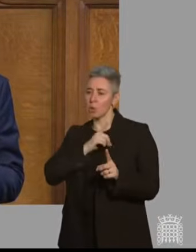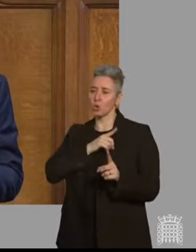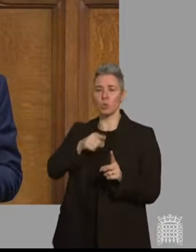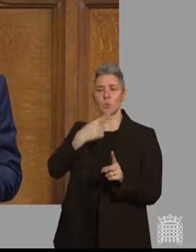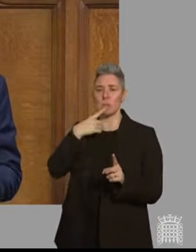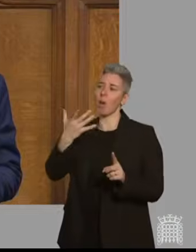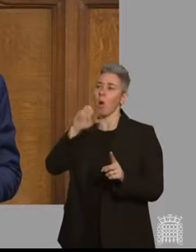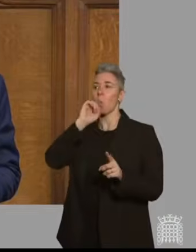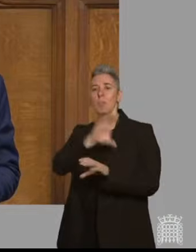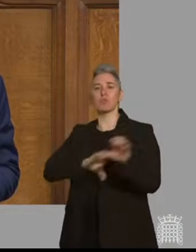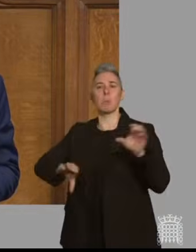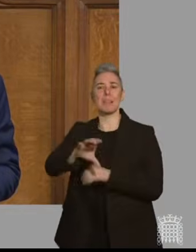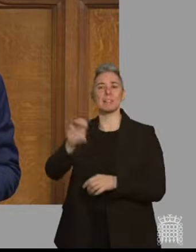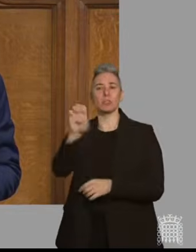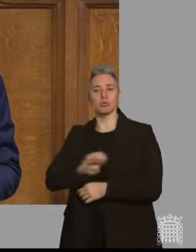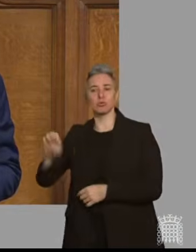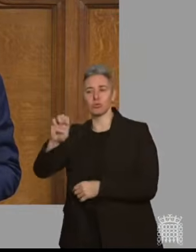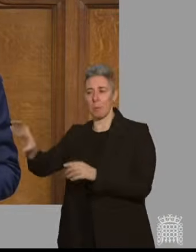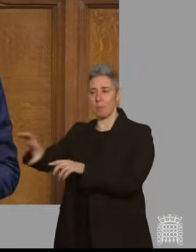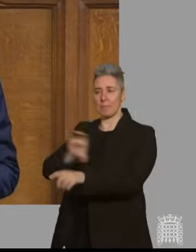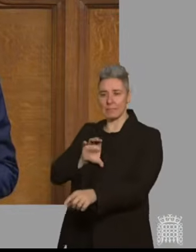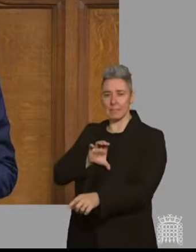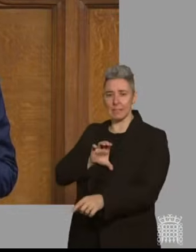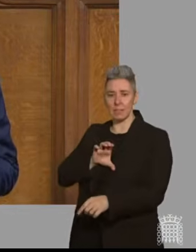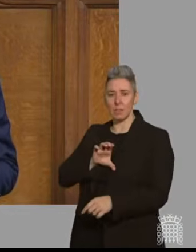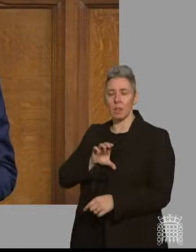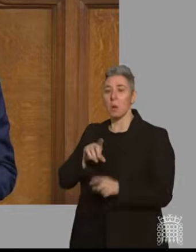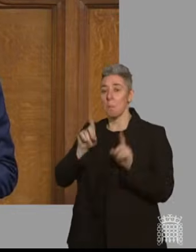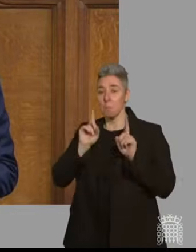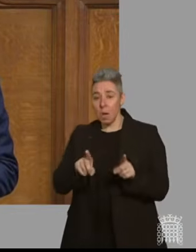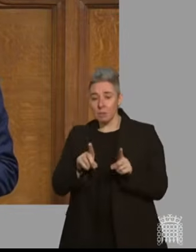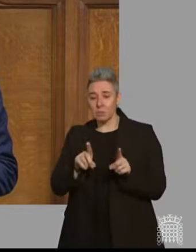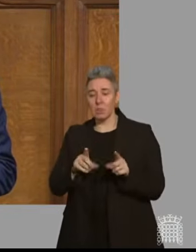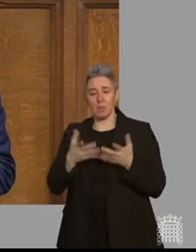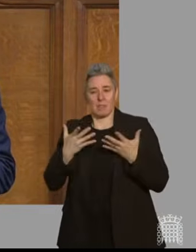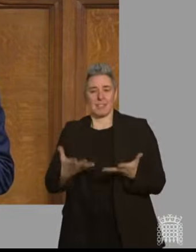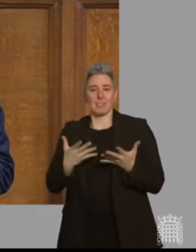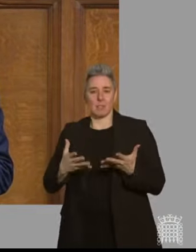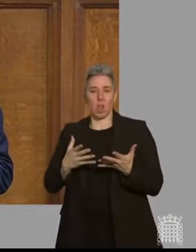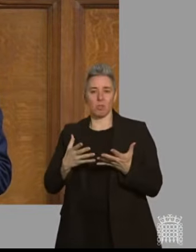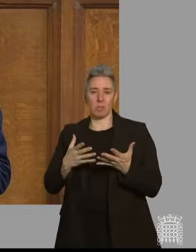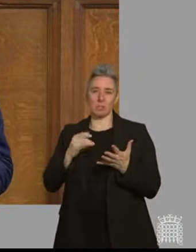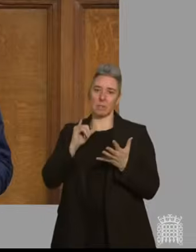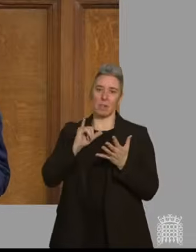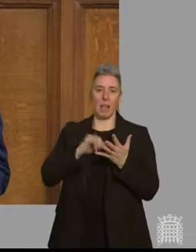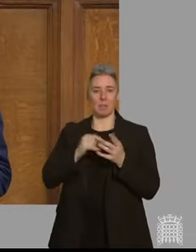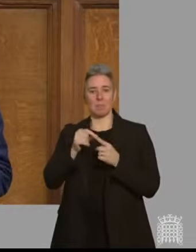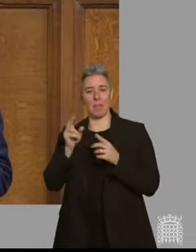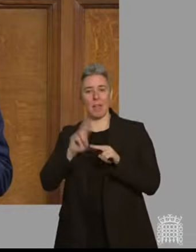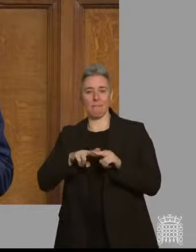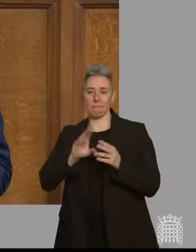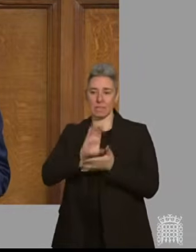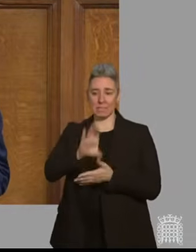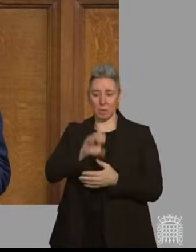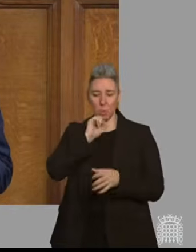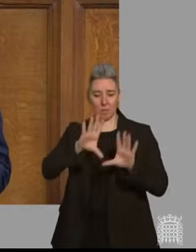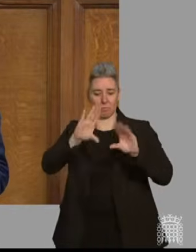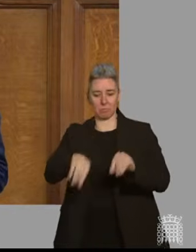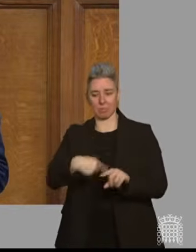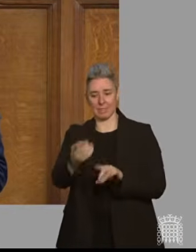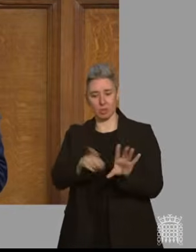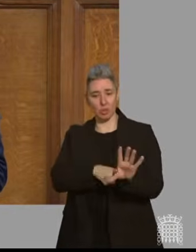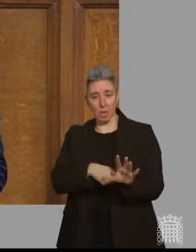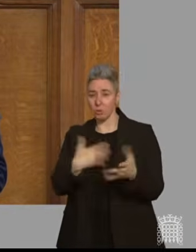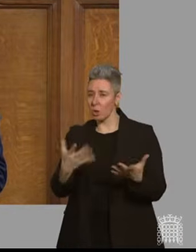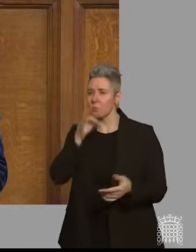Duchy. However, the current round of SPF expires next year, so can the Prime Minister confirm that his government will continue with